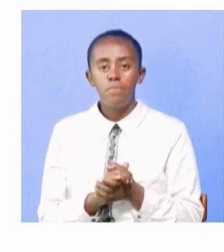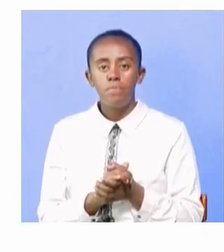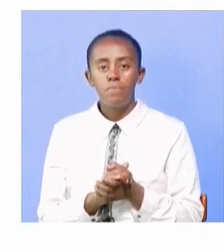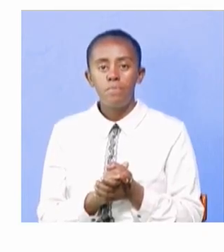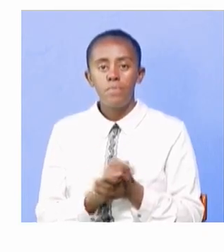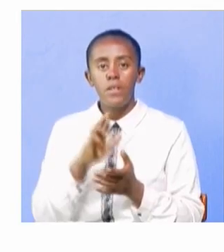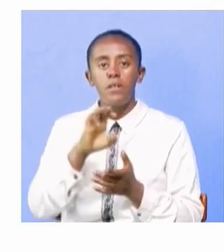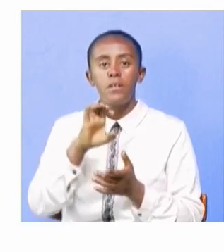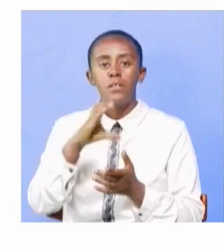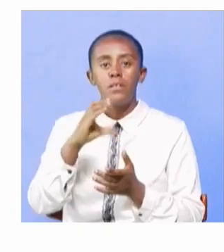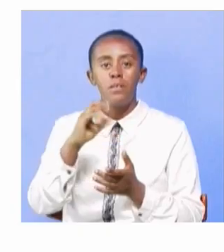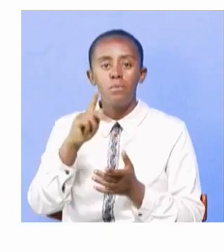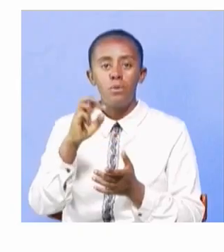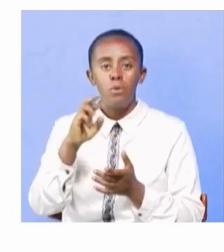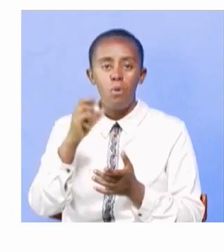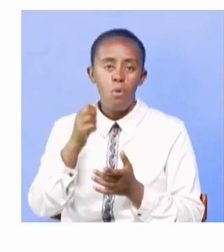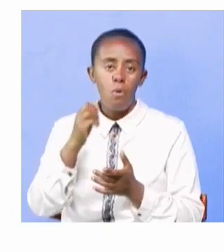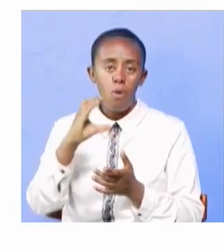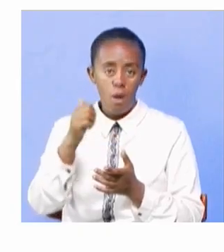reciprocal